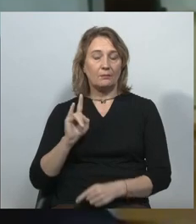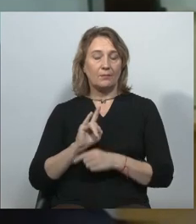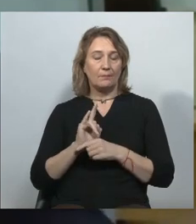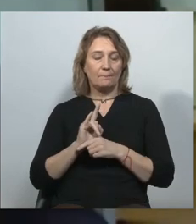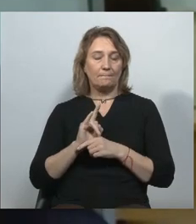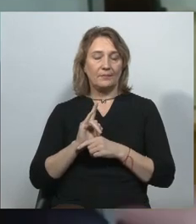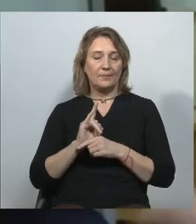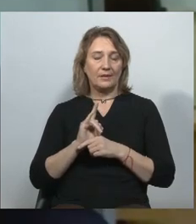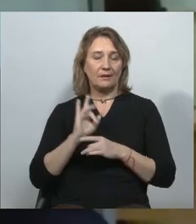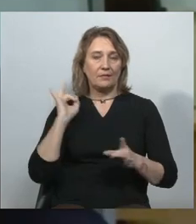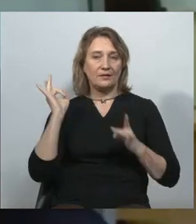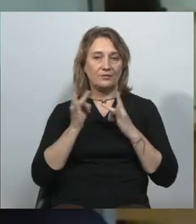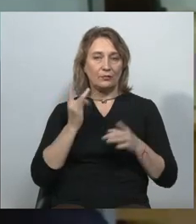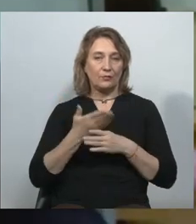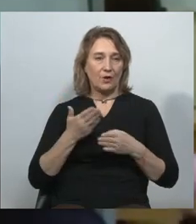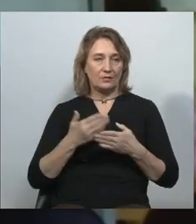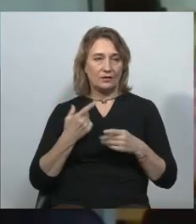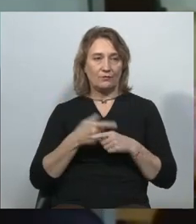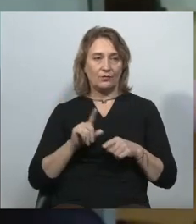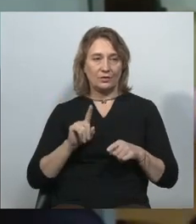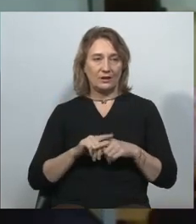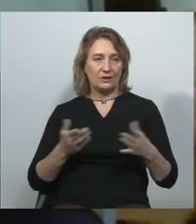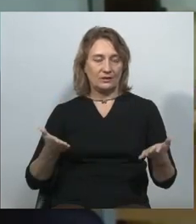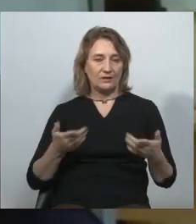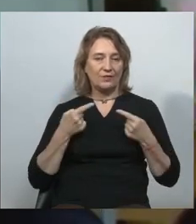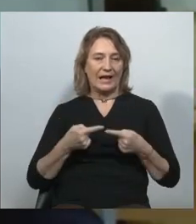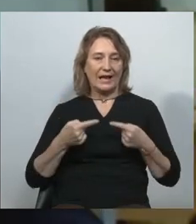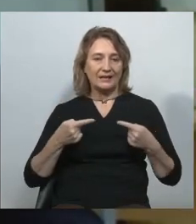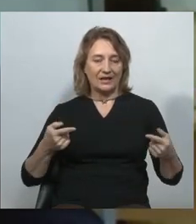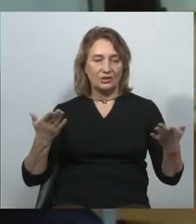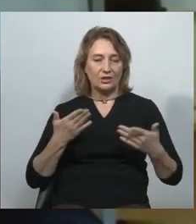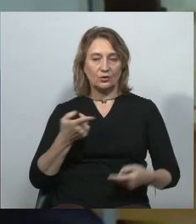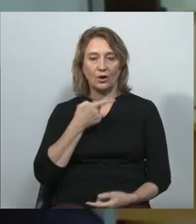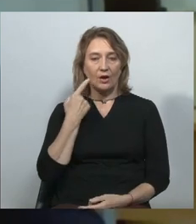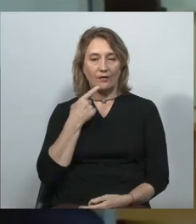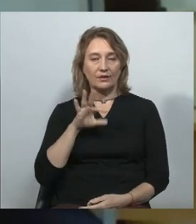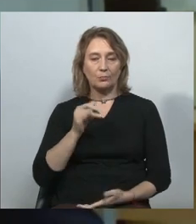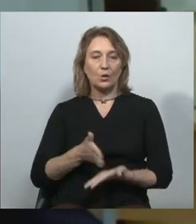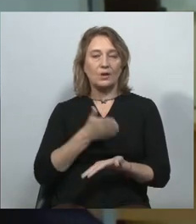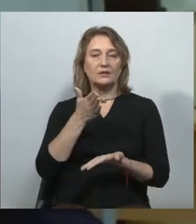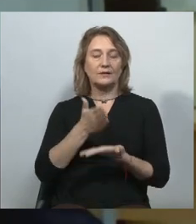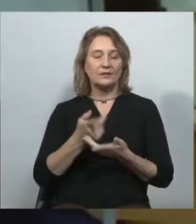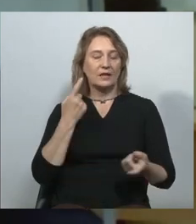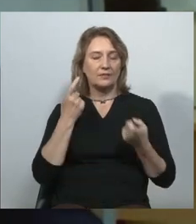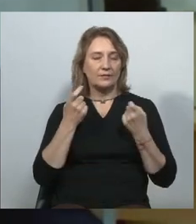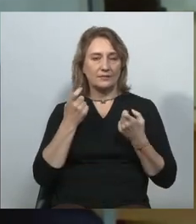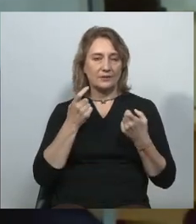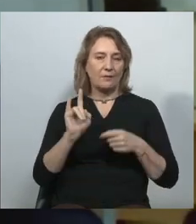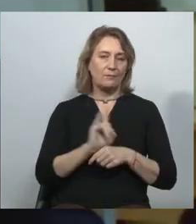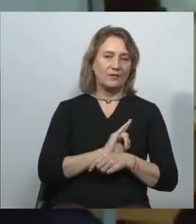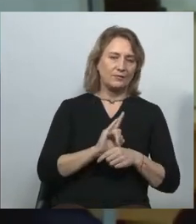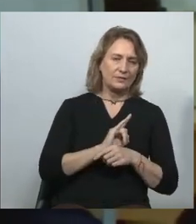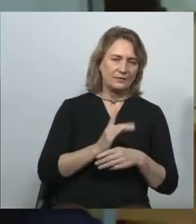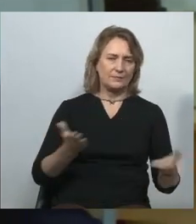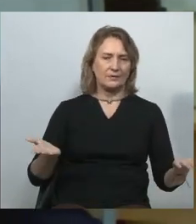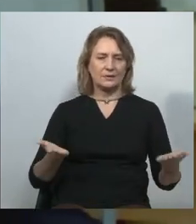And saying that it's very important to identify those markers and those things that tell you about the existence